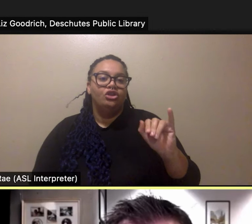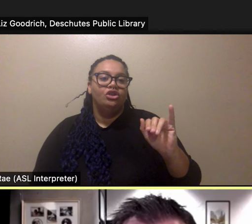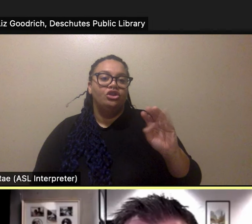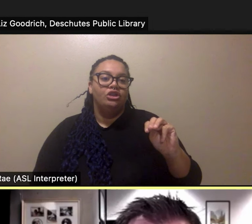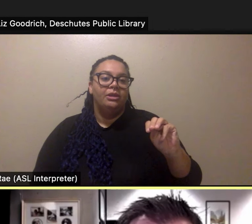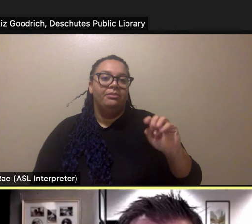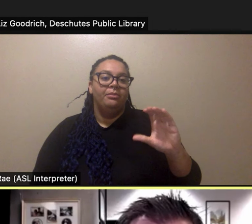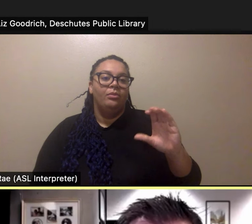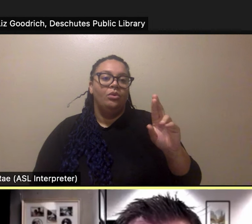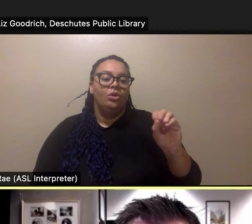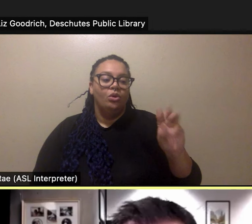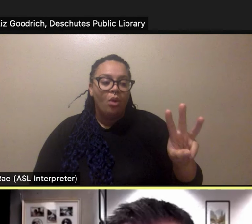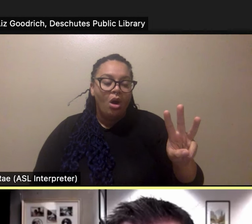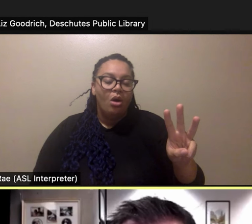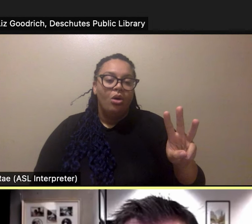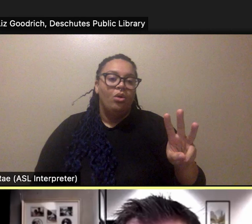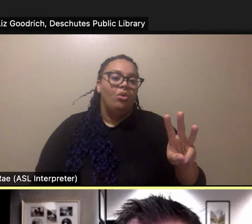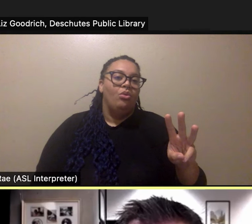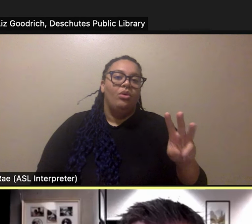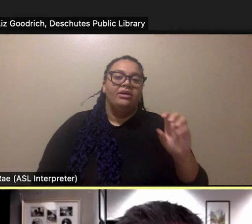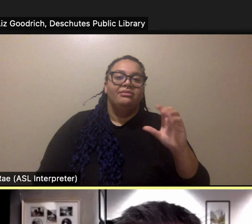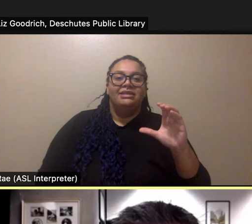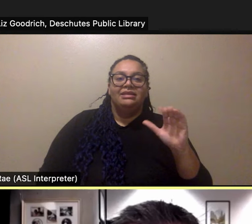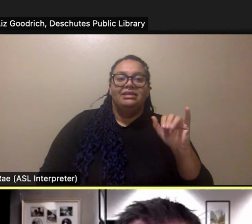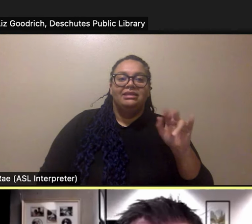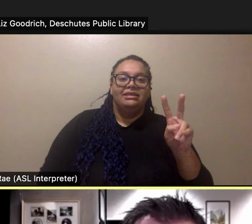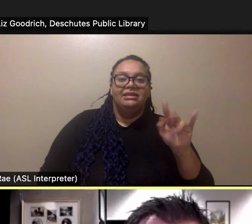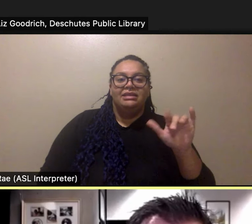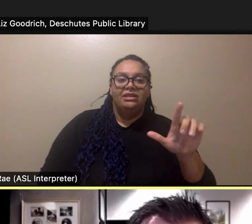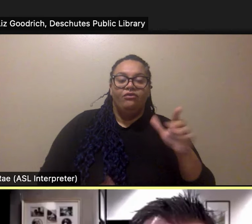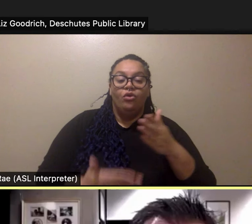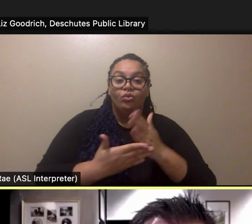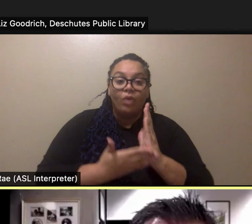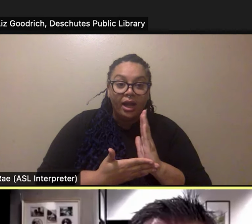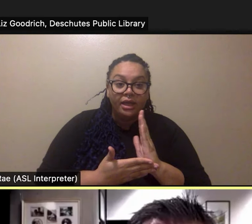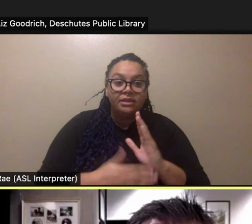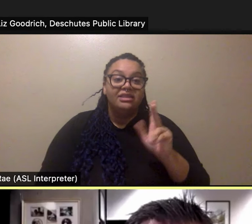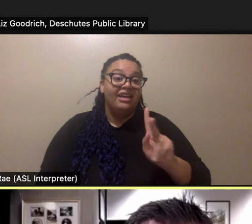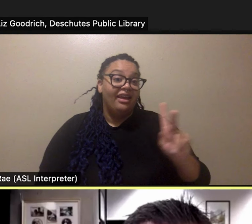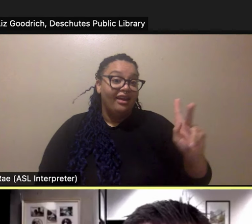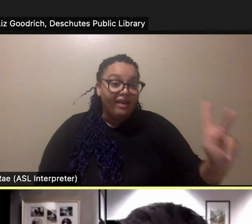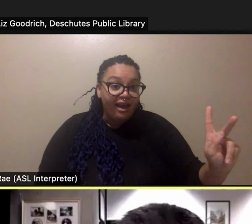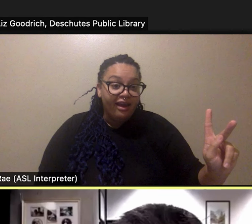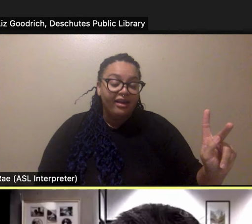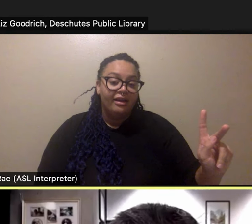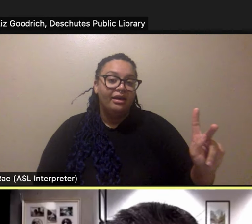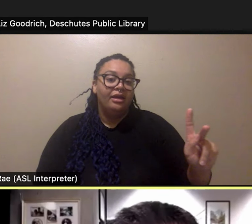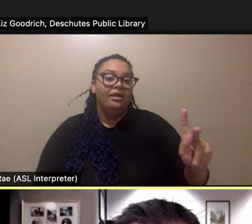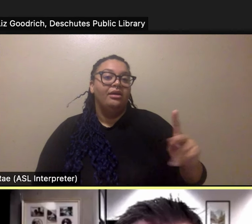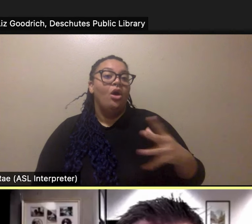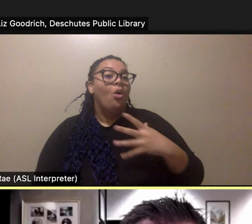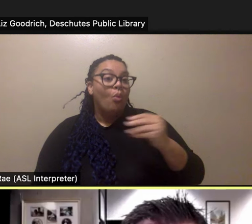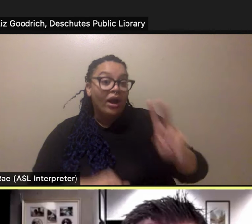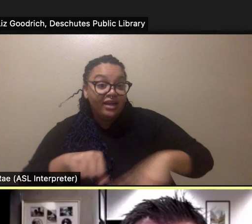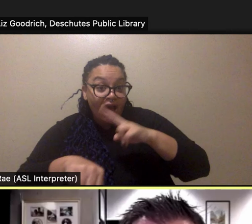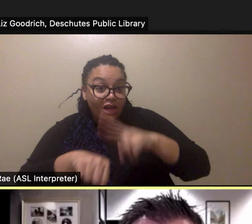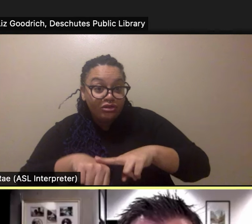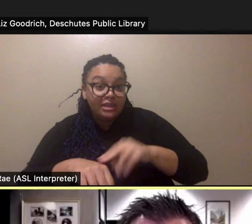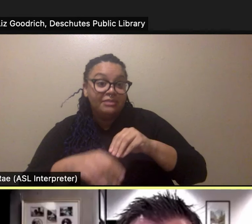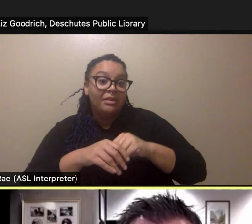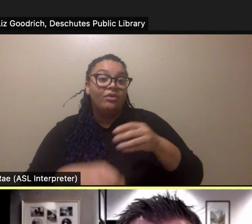racism. Backlash against civil rights were things like the Ku Klux Klan and white nationalism in the 20th